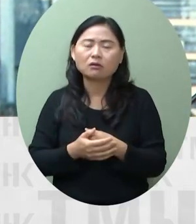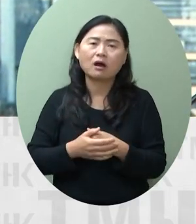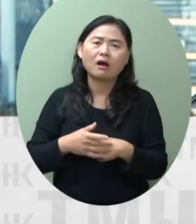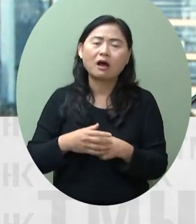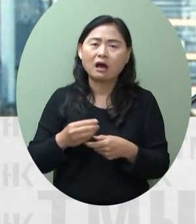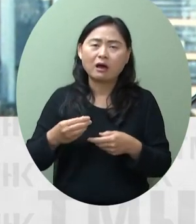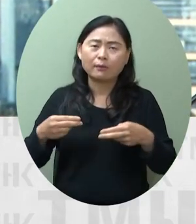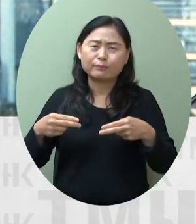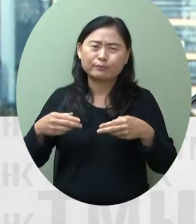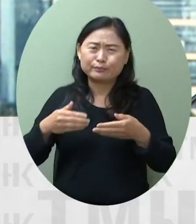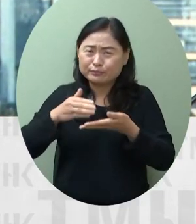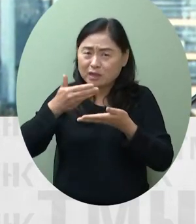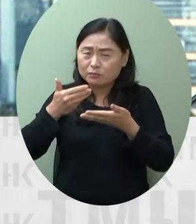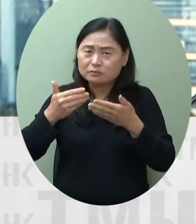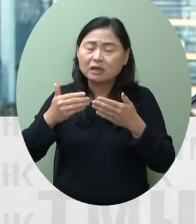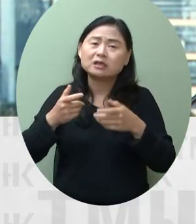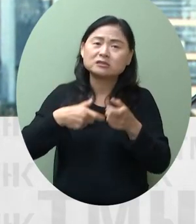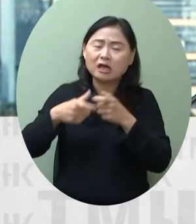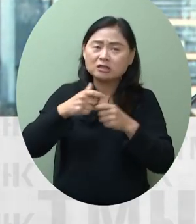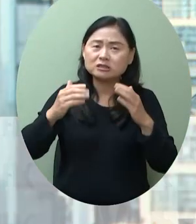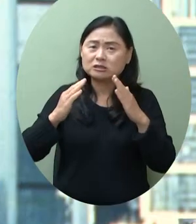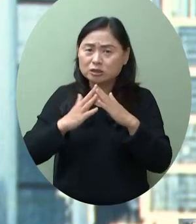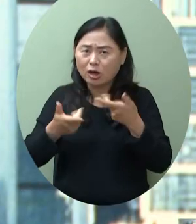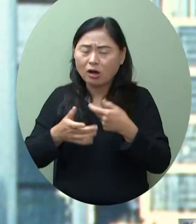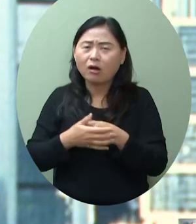has been amended time and again. Thank you.